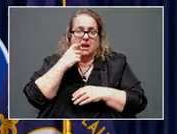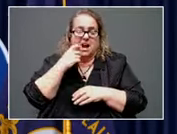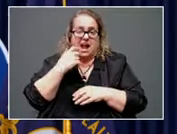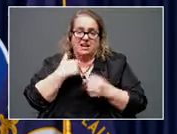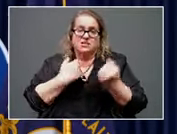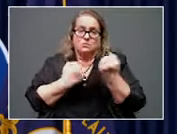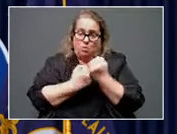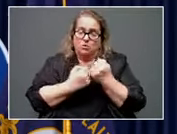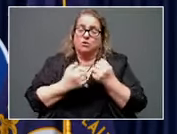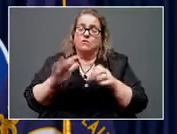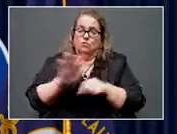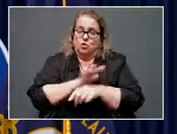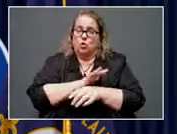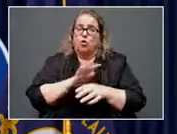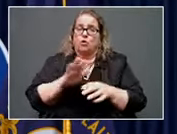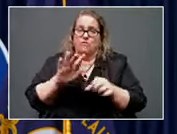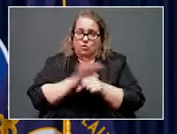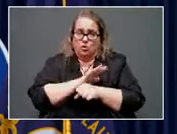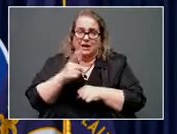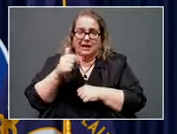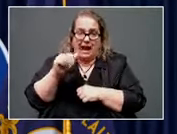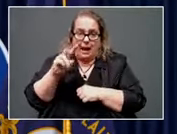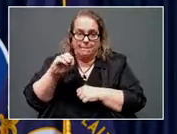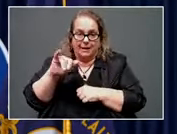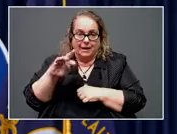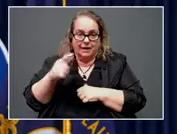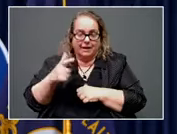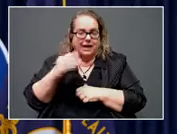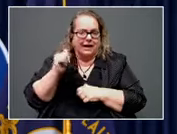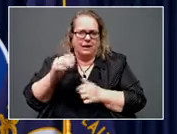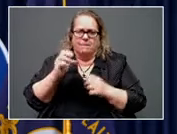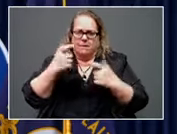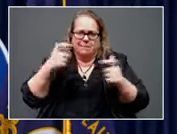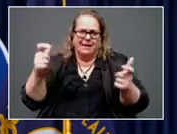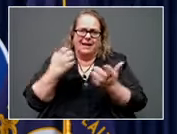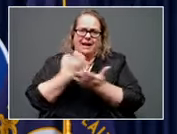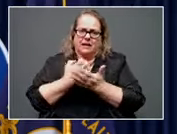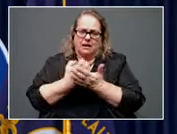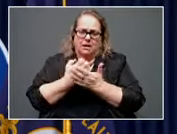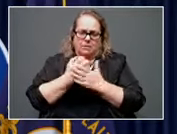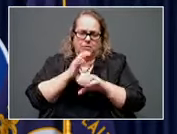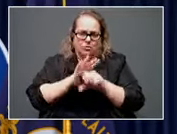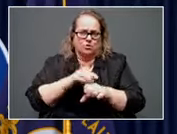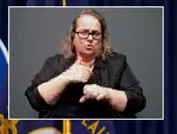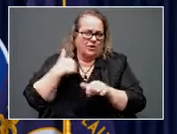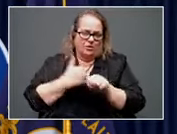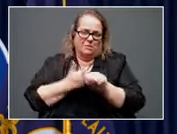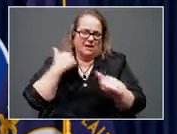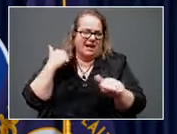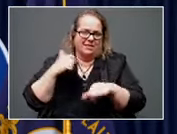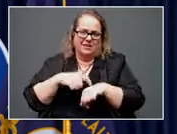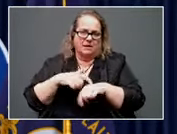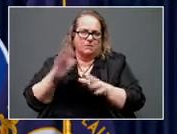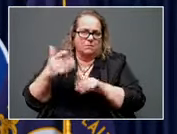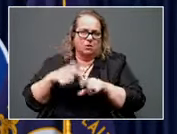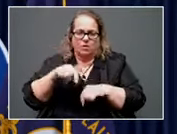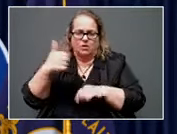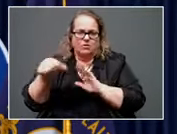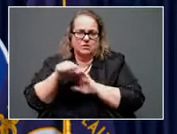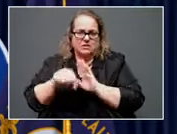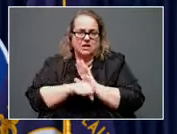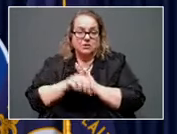be an even bigger economic driver. Again, we're behind the times compared to other states with it. Okay, now